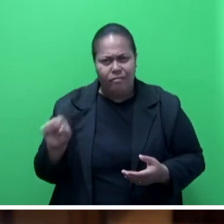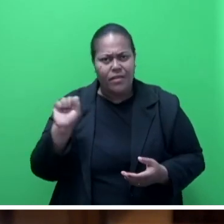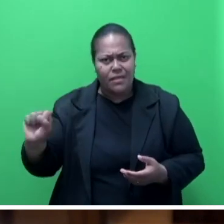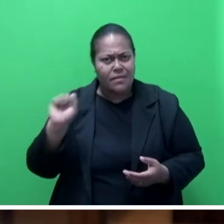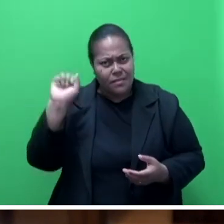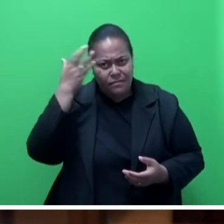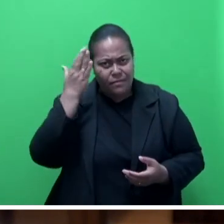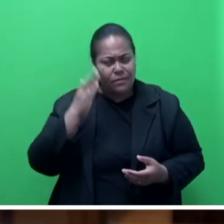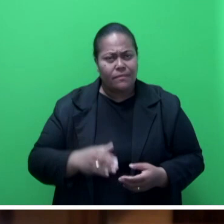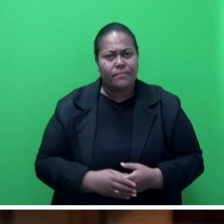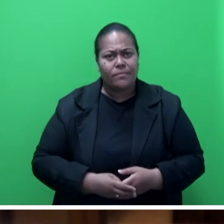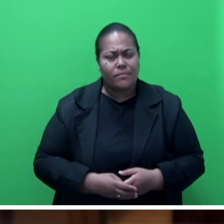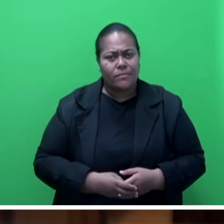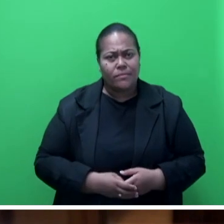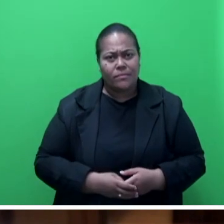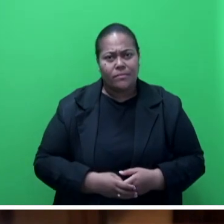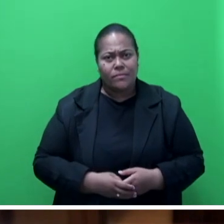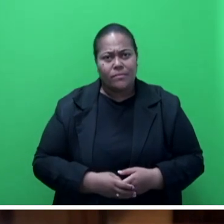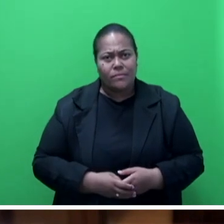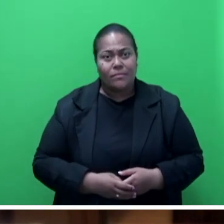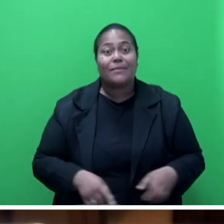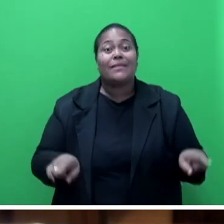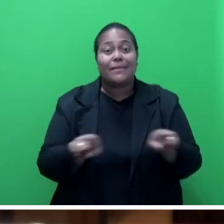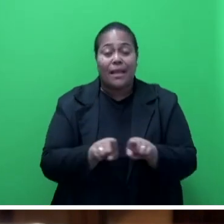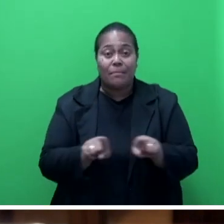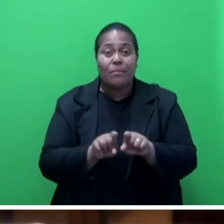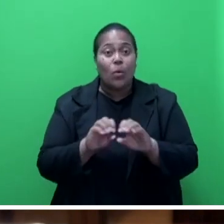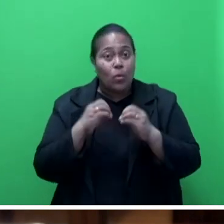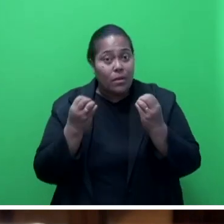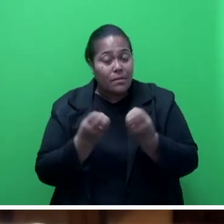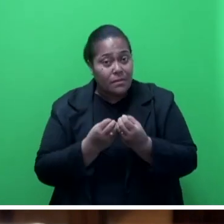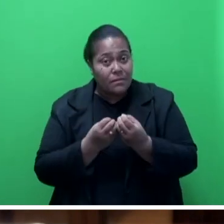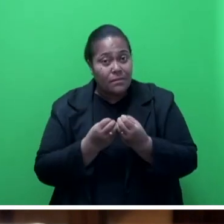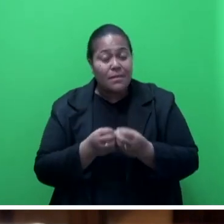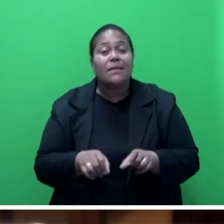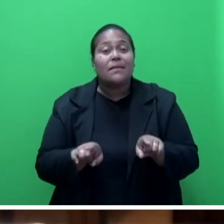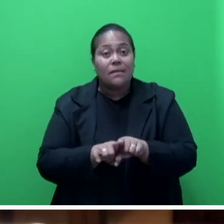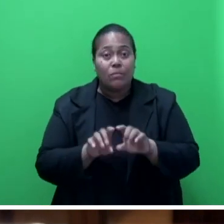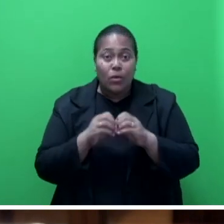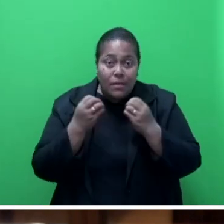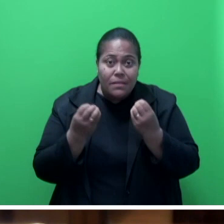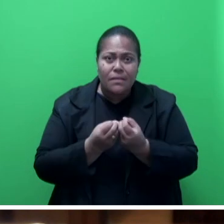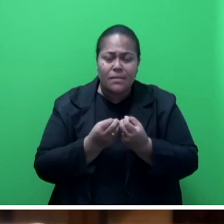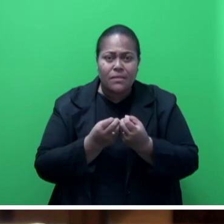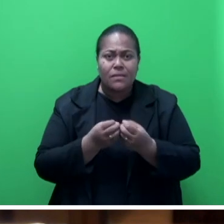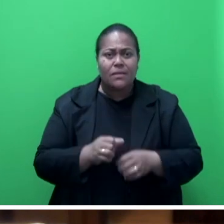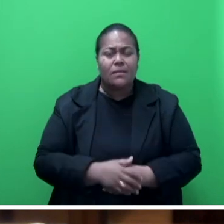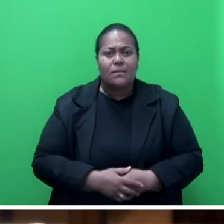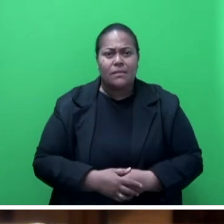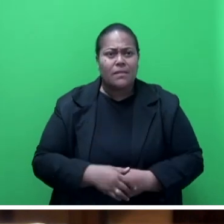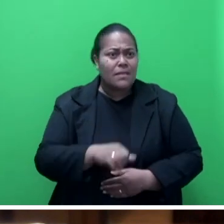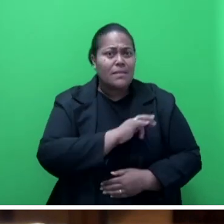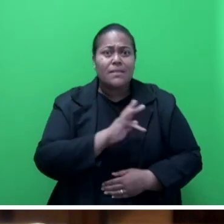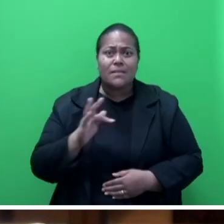Mr. Speaker, the same organizations, the same organizations that are staffed by thousands of the